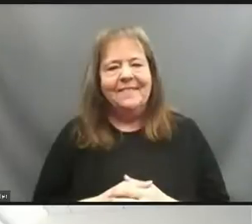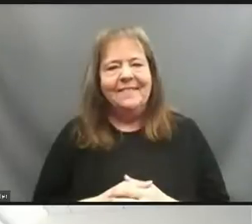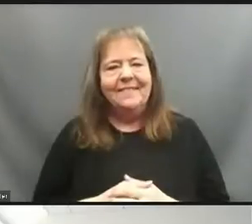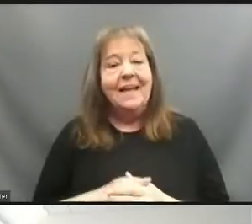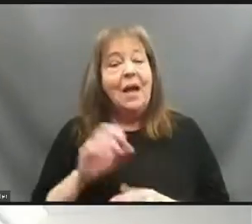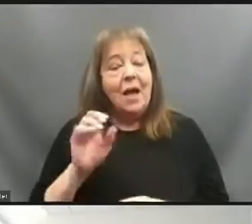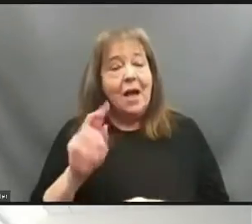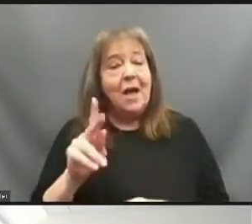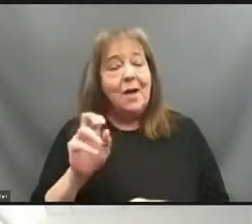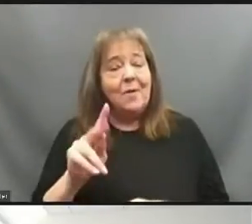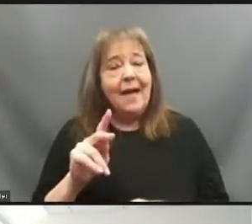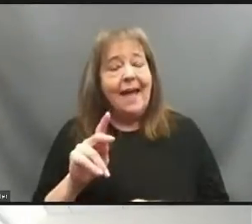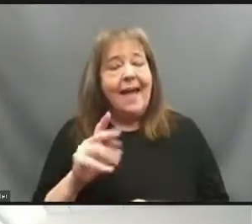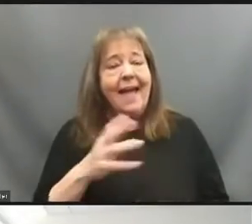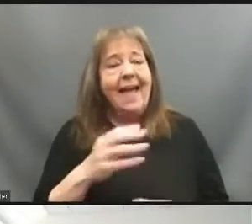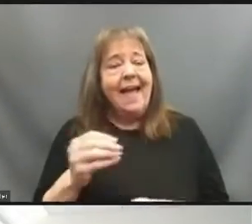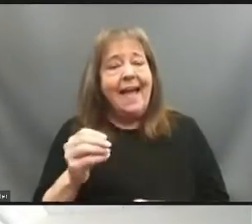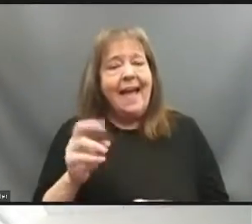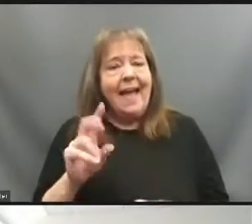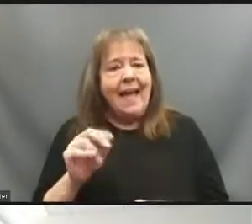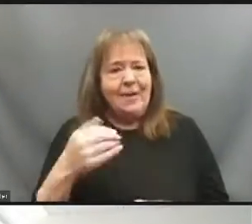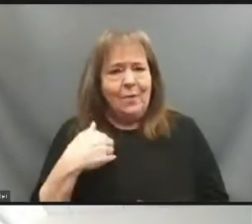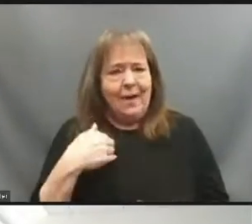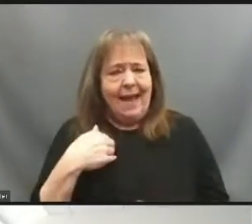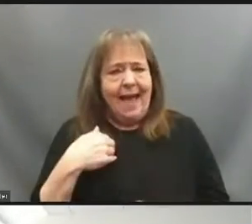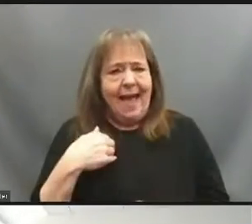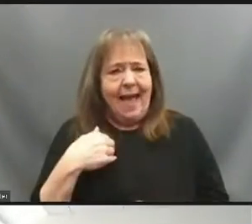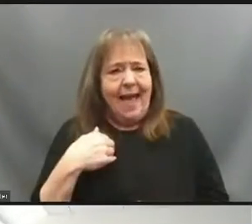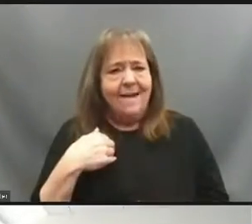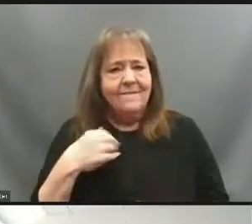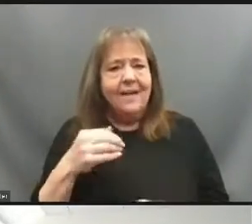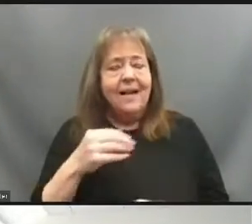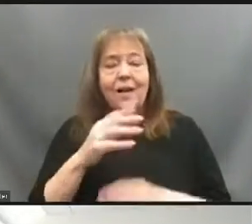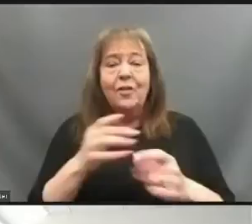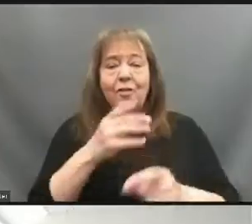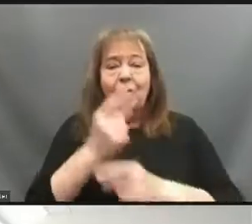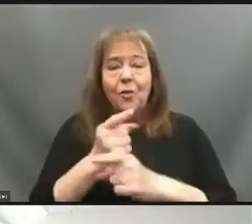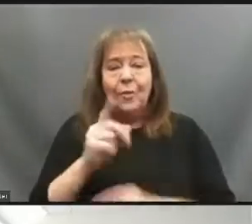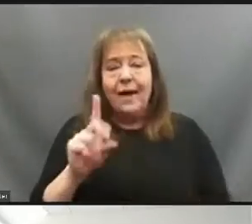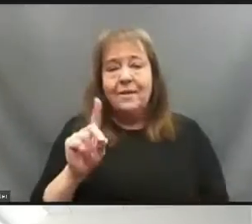All right. And do we have the availability of the doses